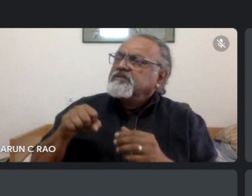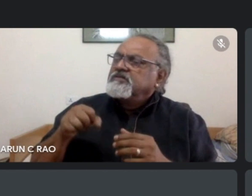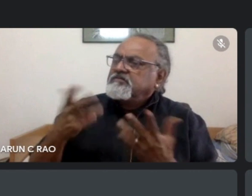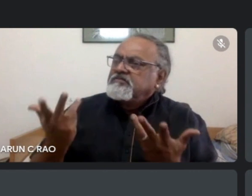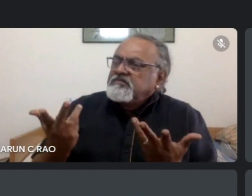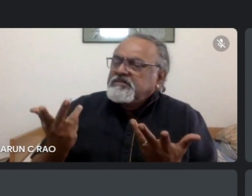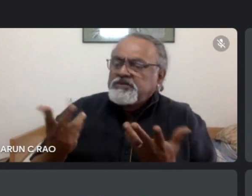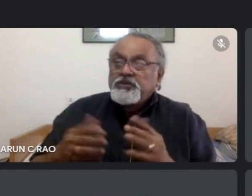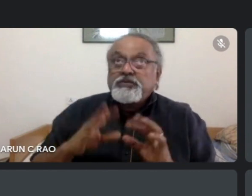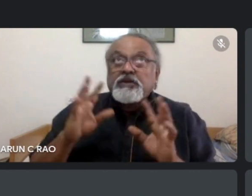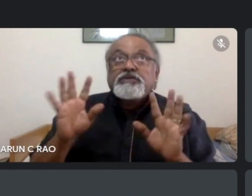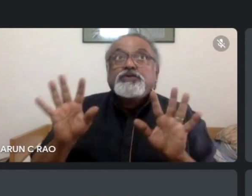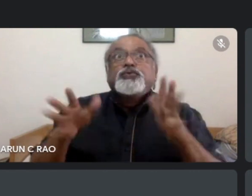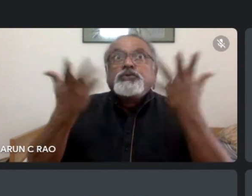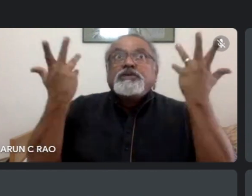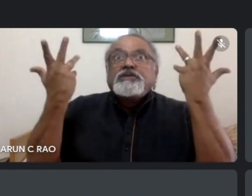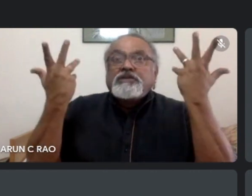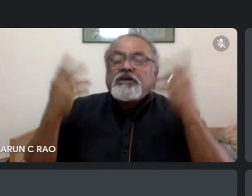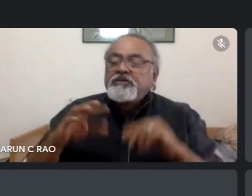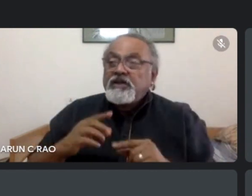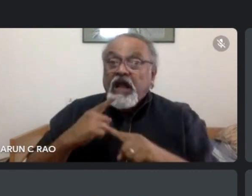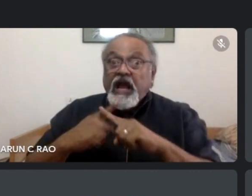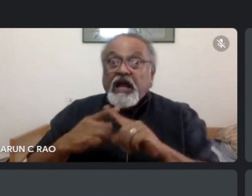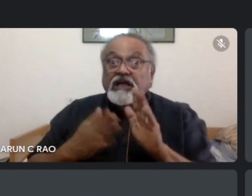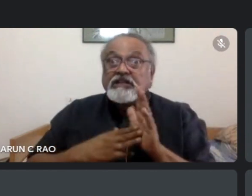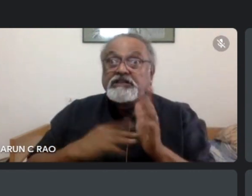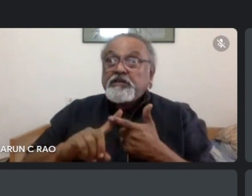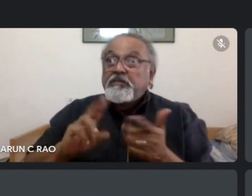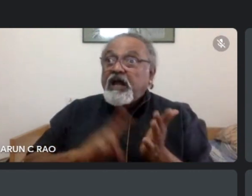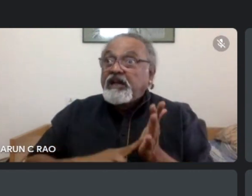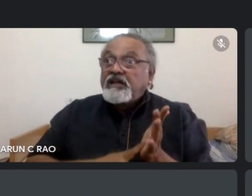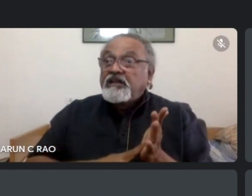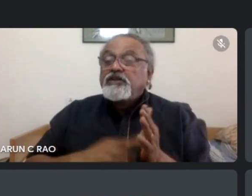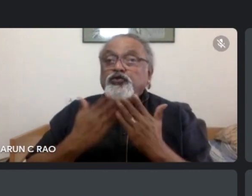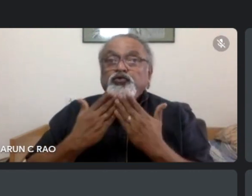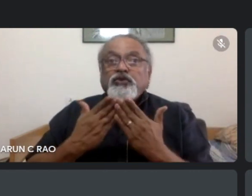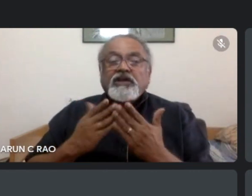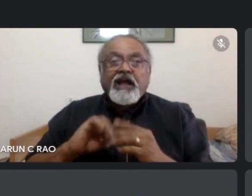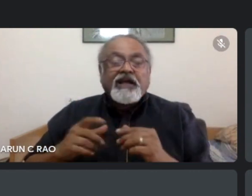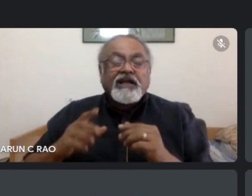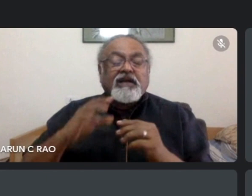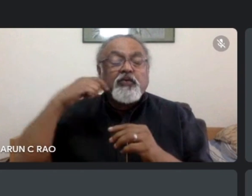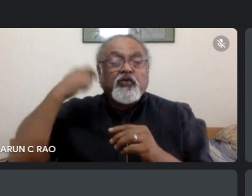the X-Men's Charles Xavier's uh,